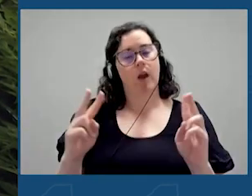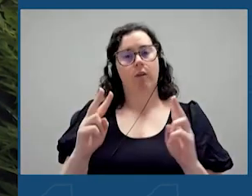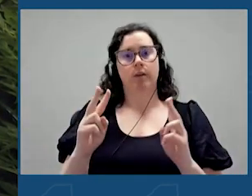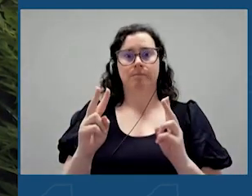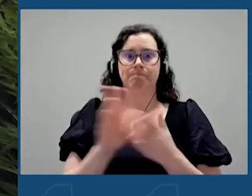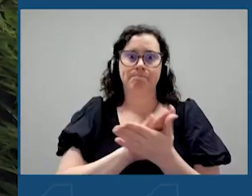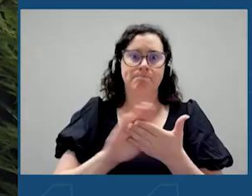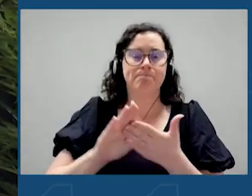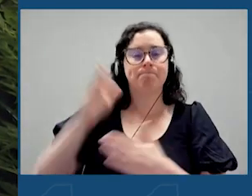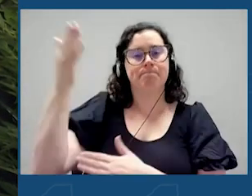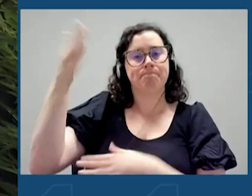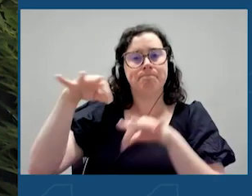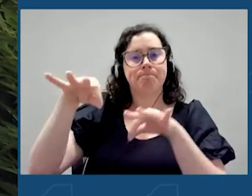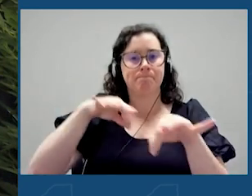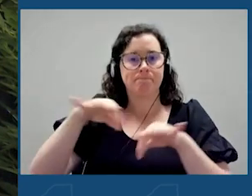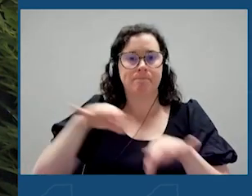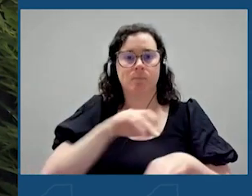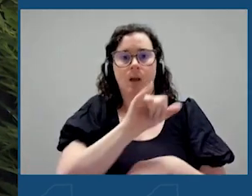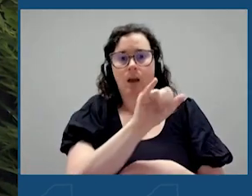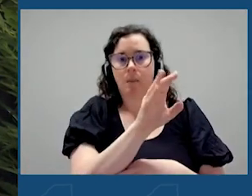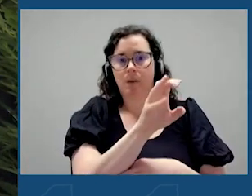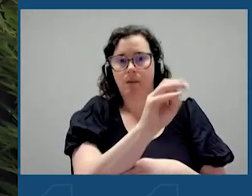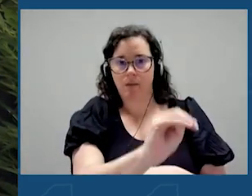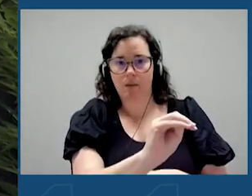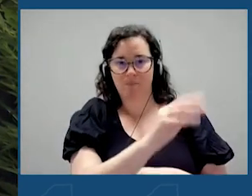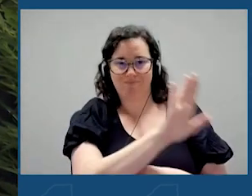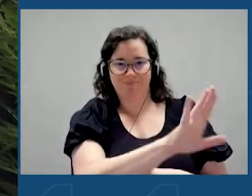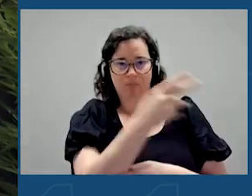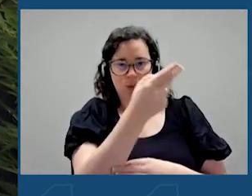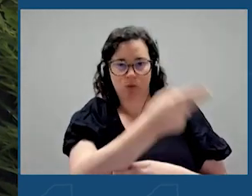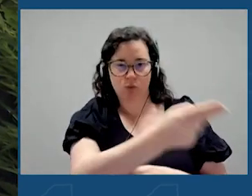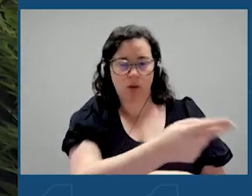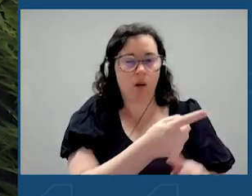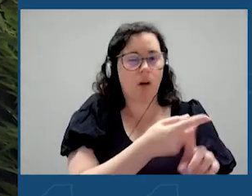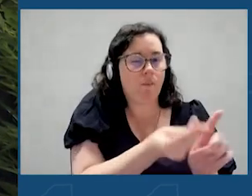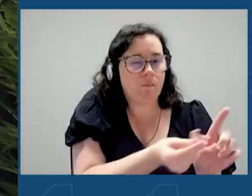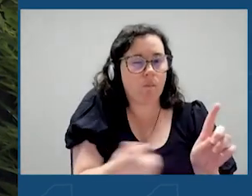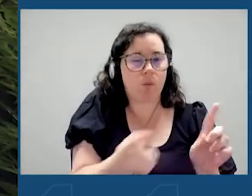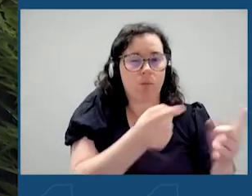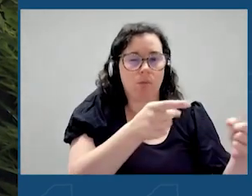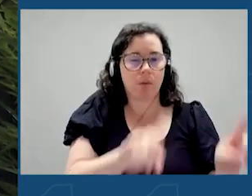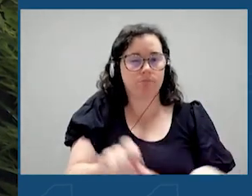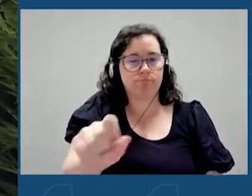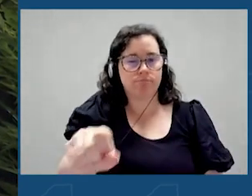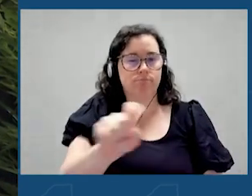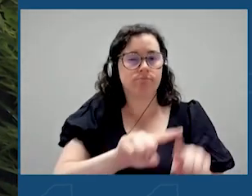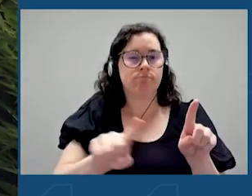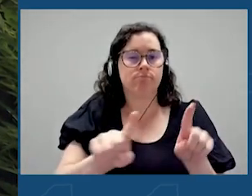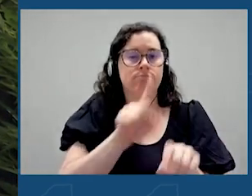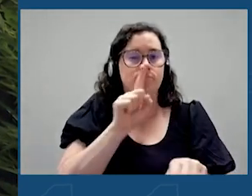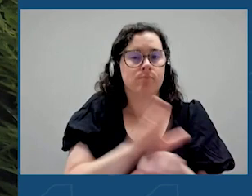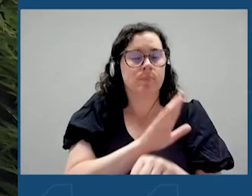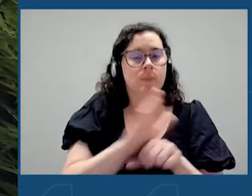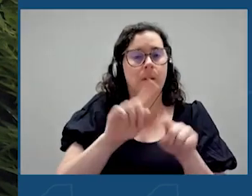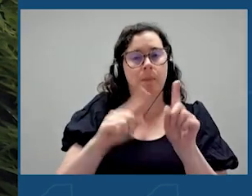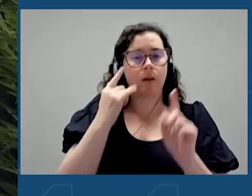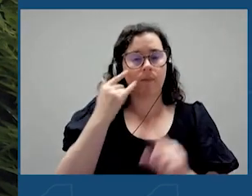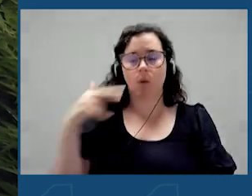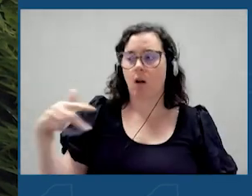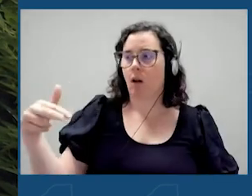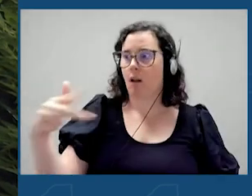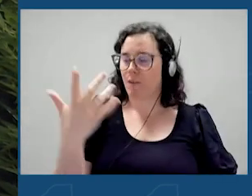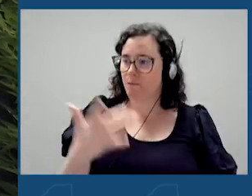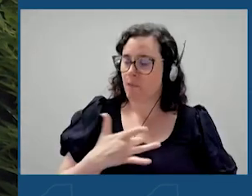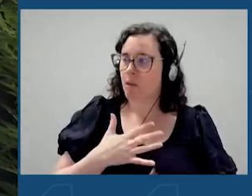history. Great things did happen here. And you know, you can feel the energy. When you walk around on your own sometimes, you really feel the spirits